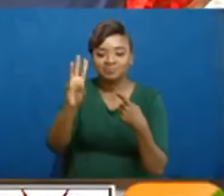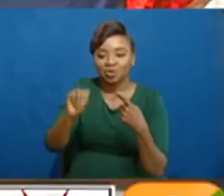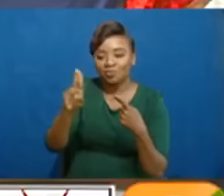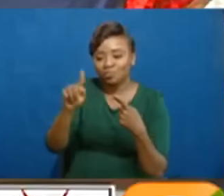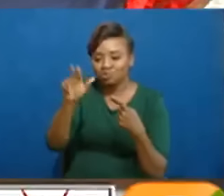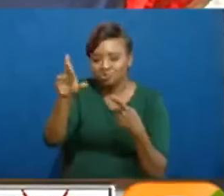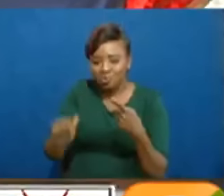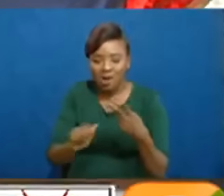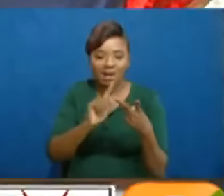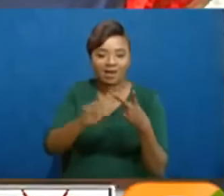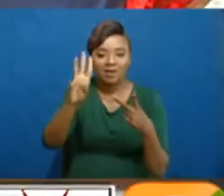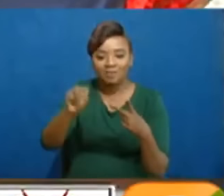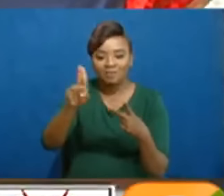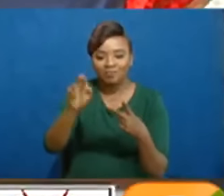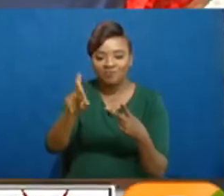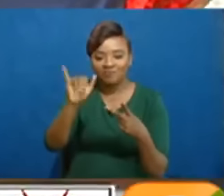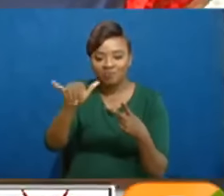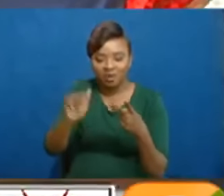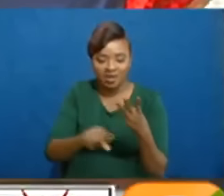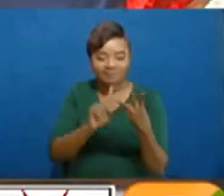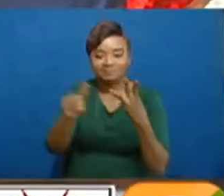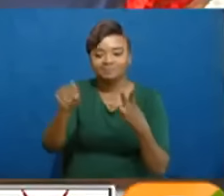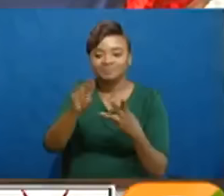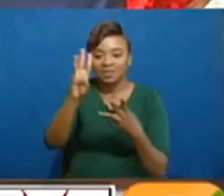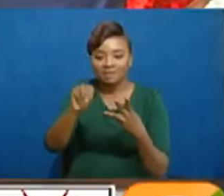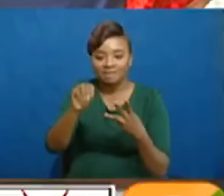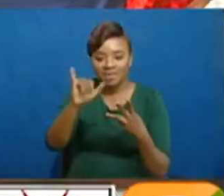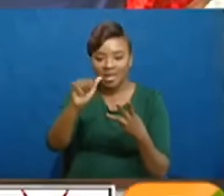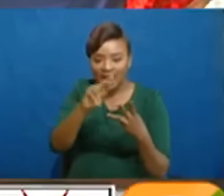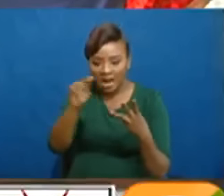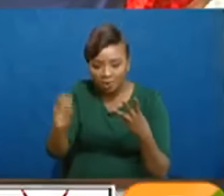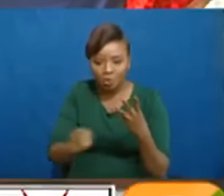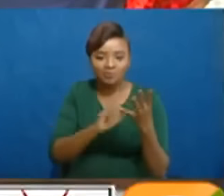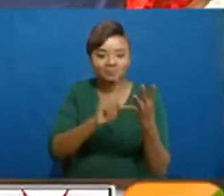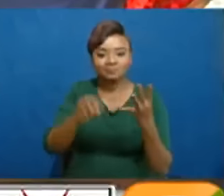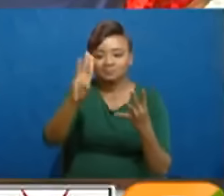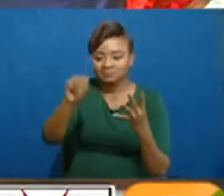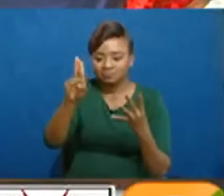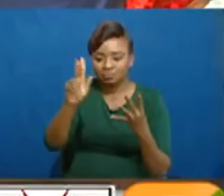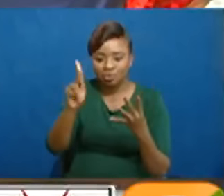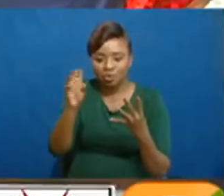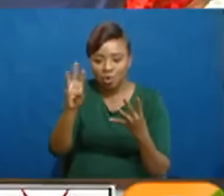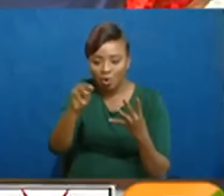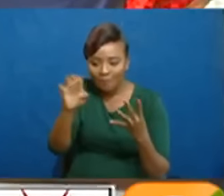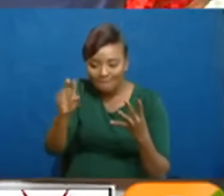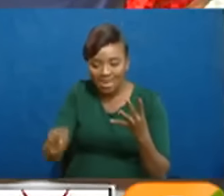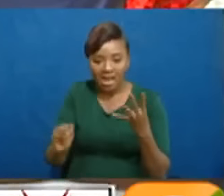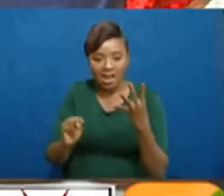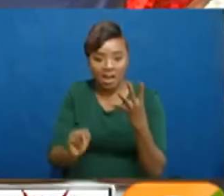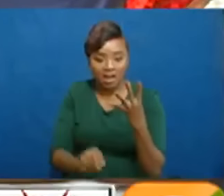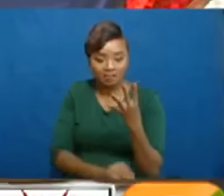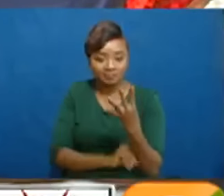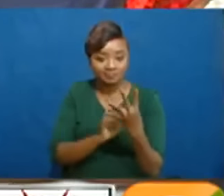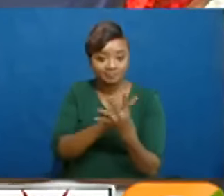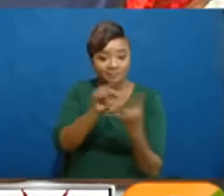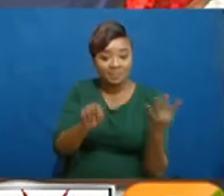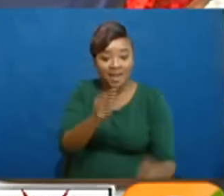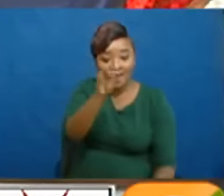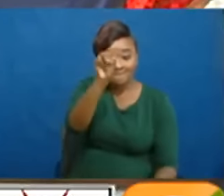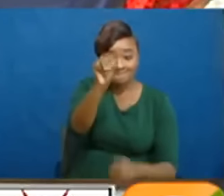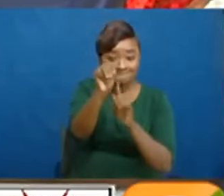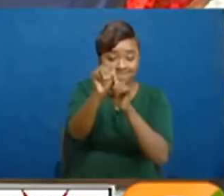and Miano made their return to the cabinet. But as Stephen Letoo reports, M seems to stand for